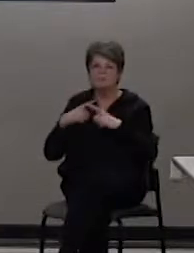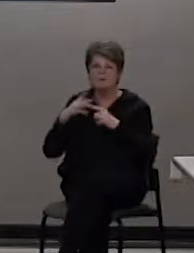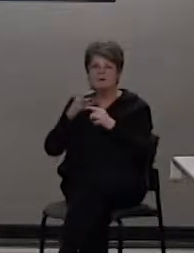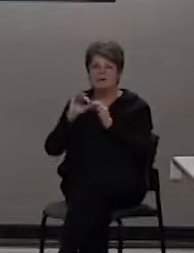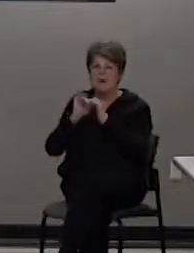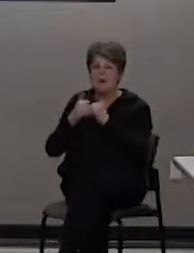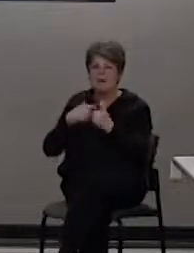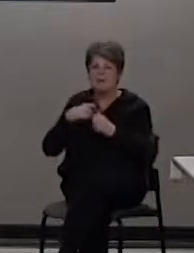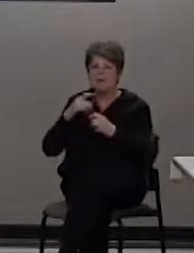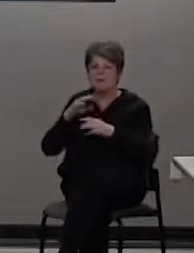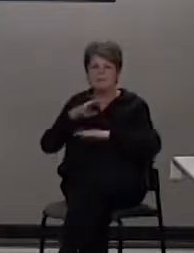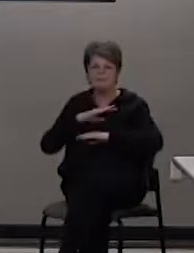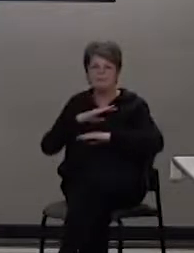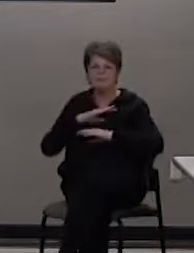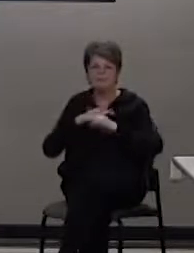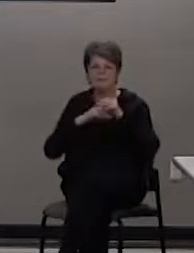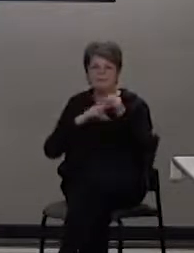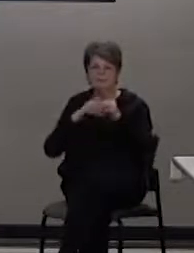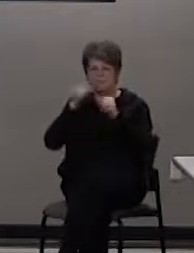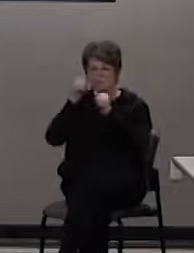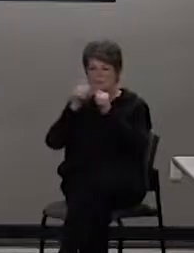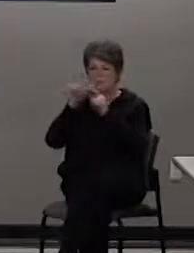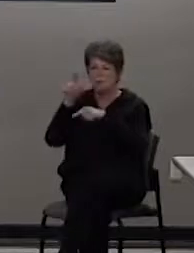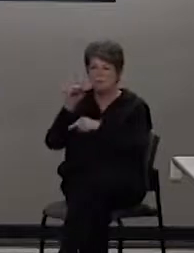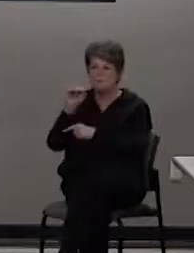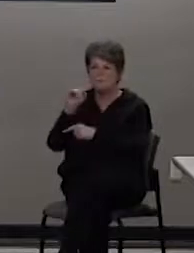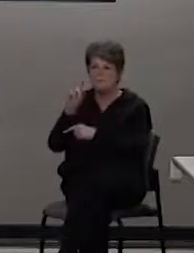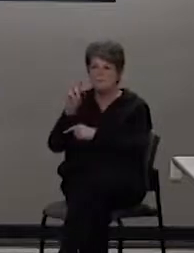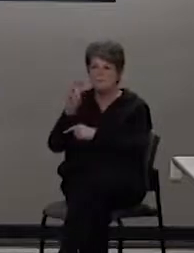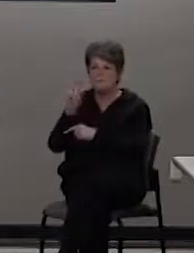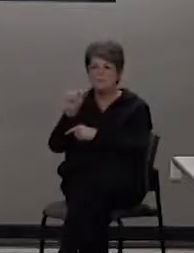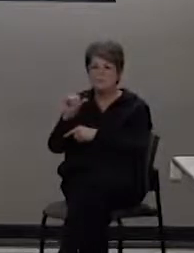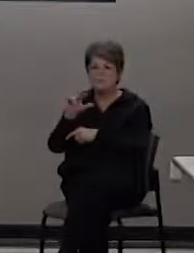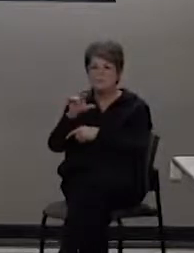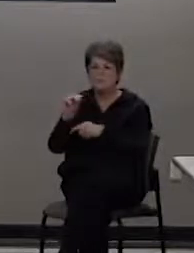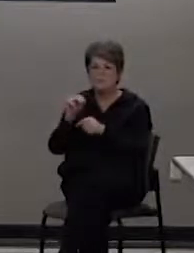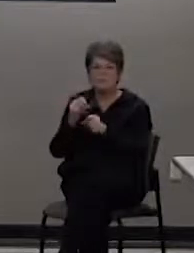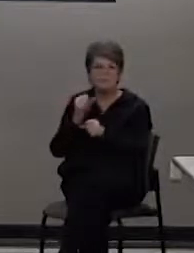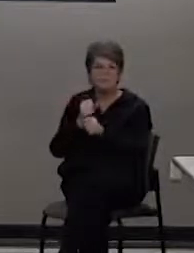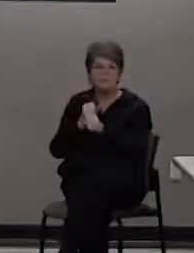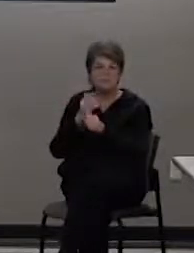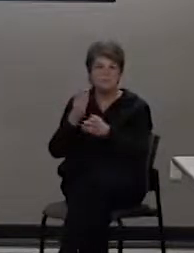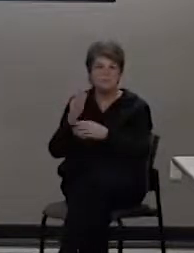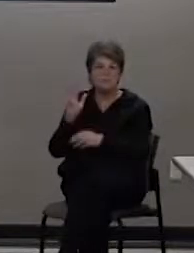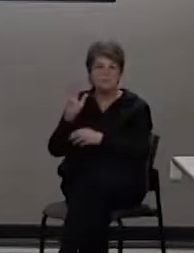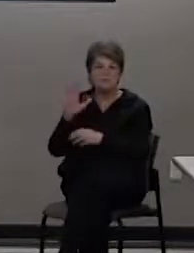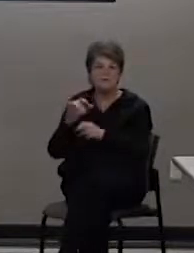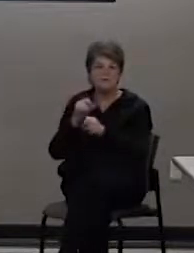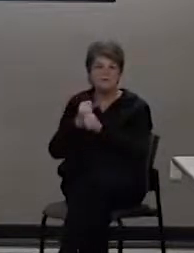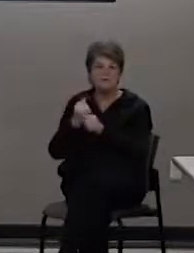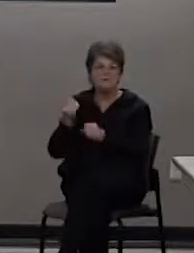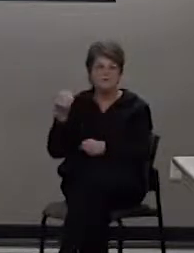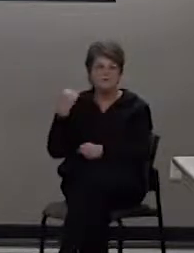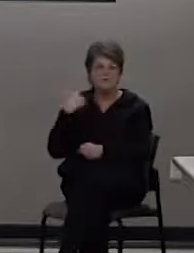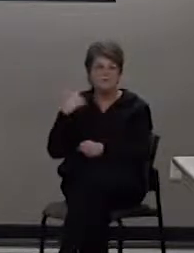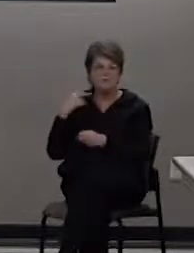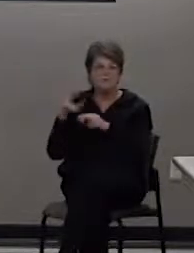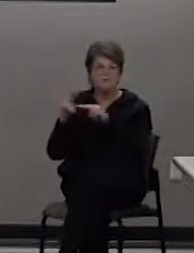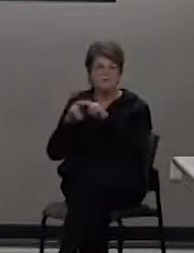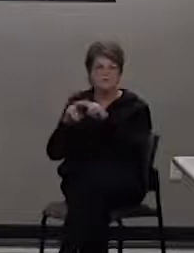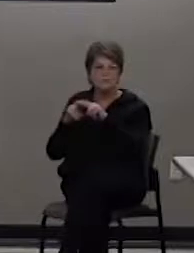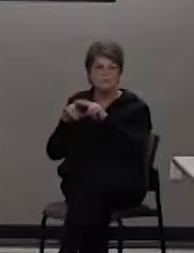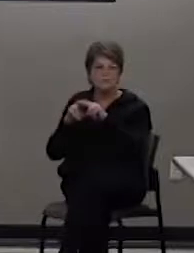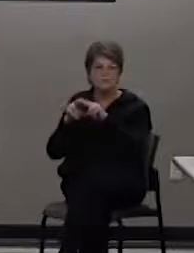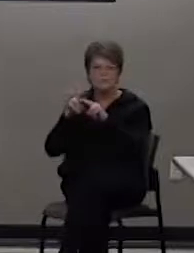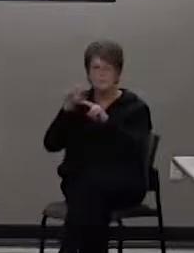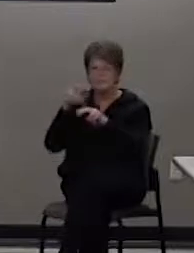vision. I remember going to Midway 30 years ago, maybe 35. The railroad